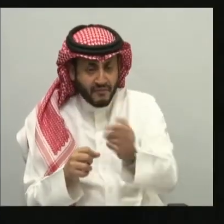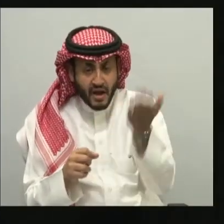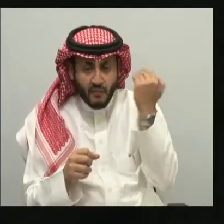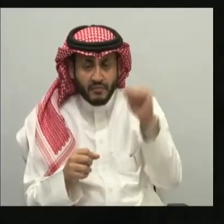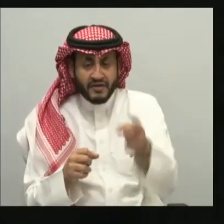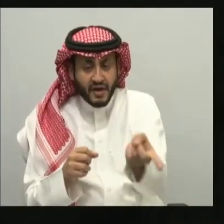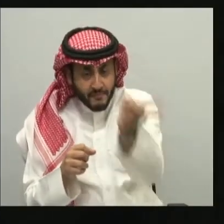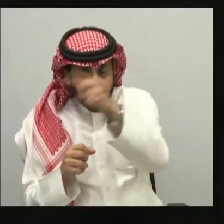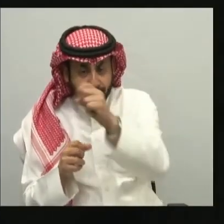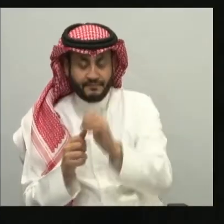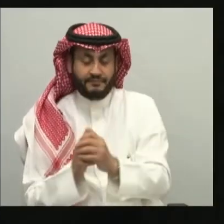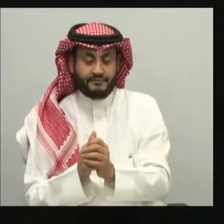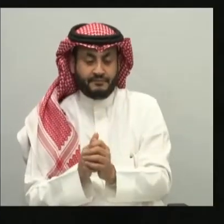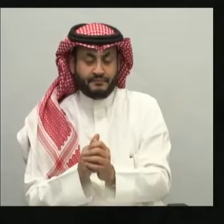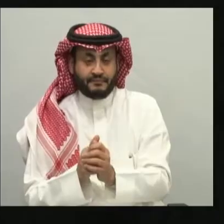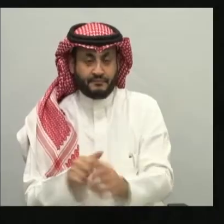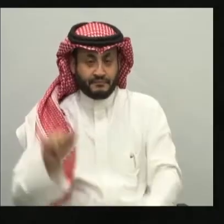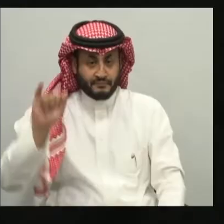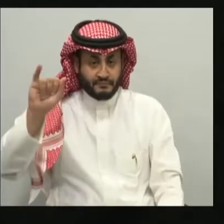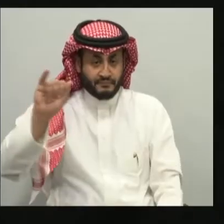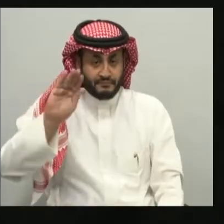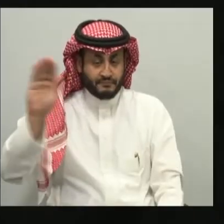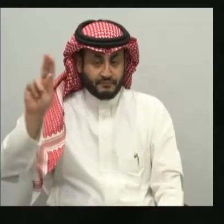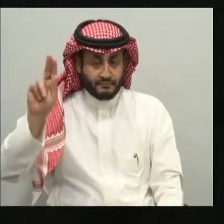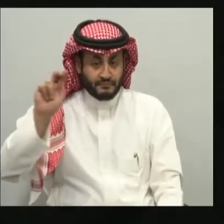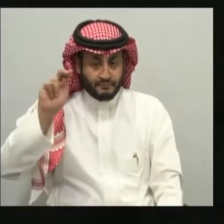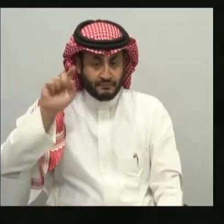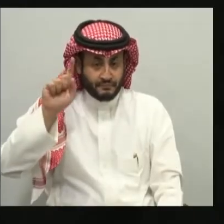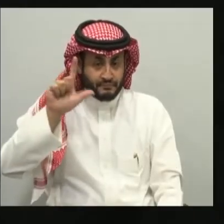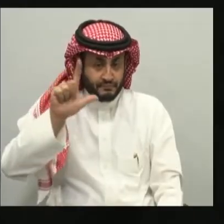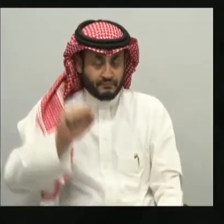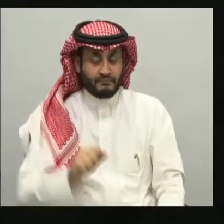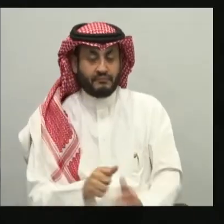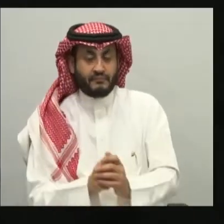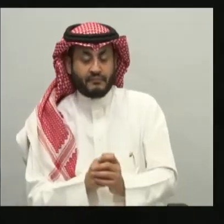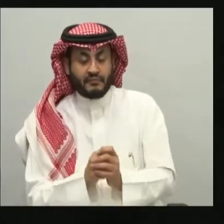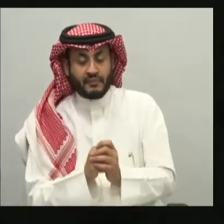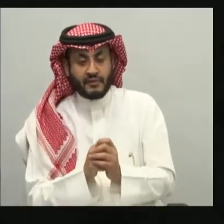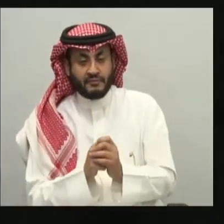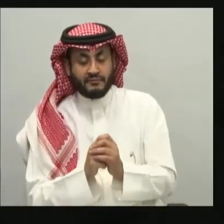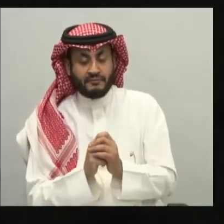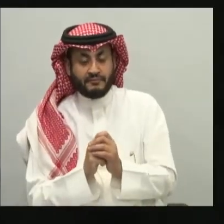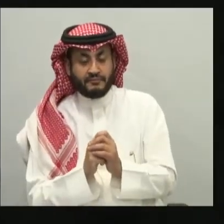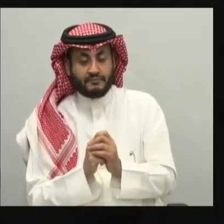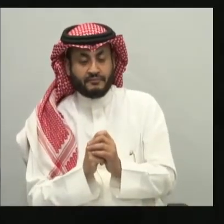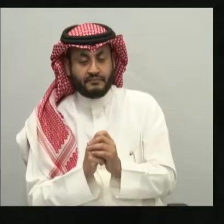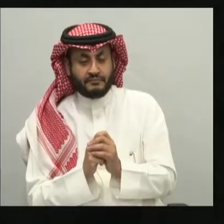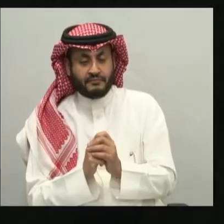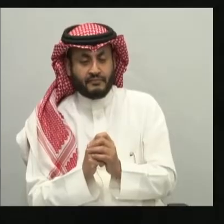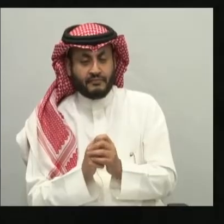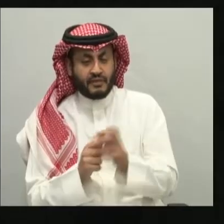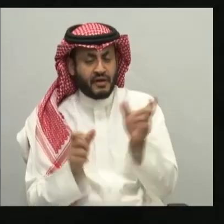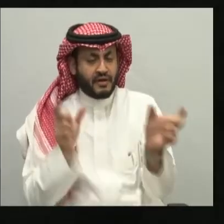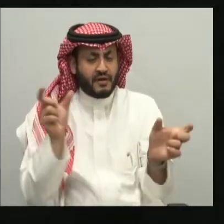to. And the expression tomorrow, it means that this will happen also in the future. So we can use going